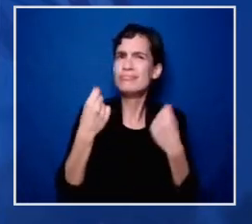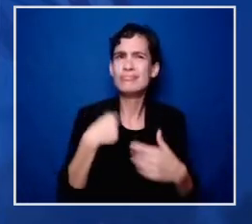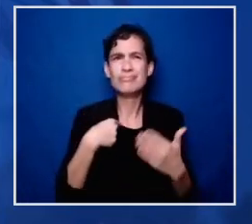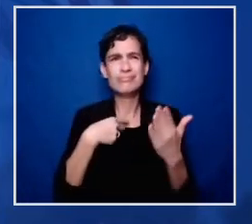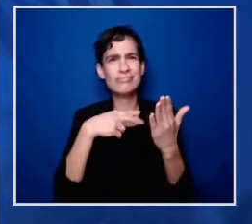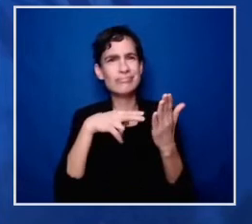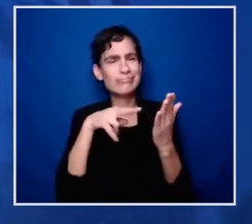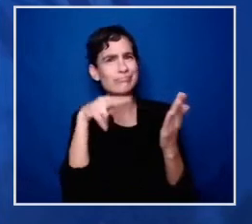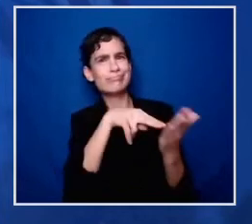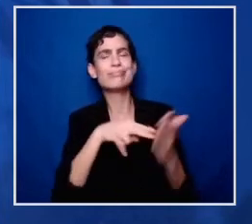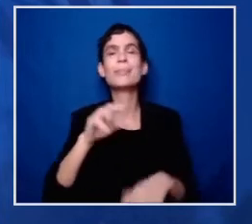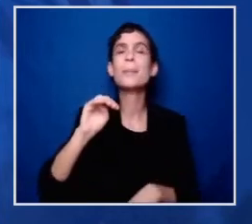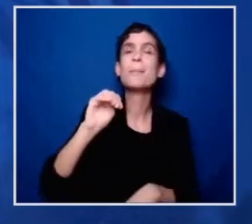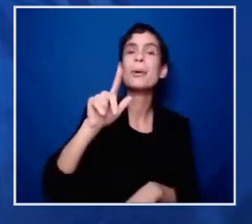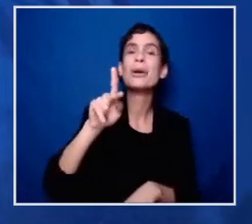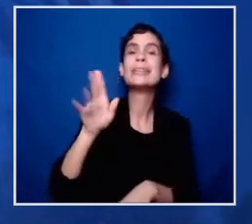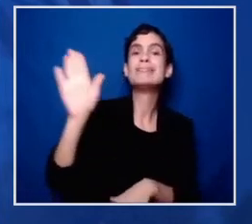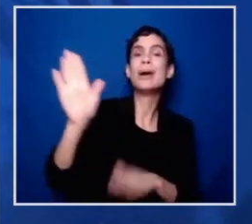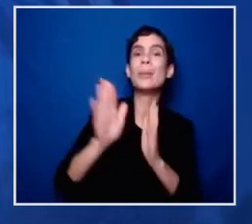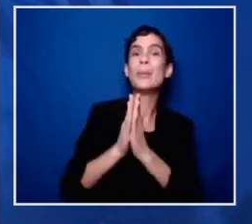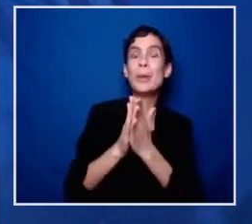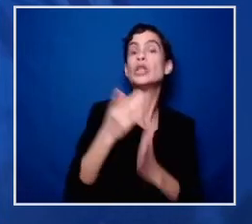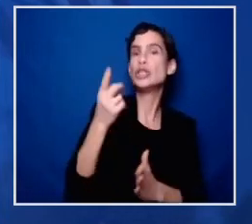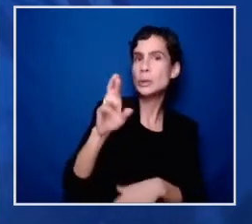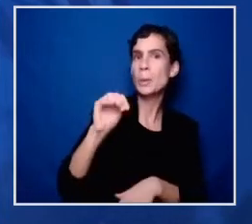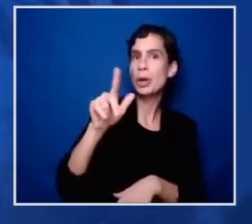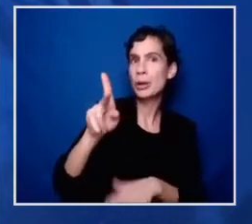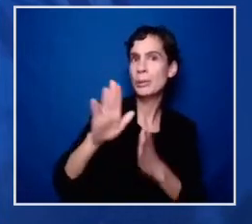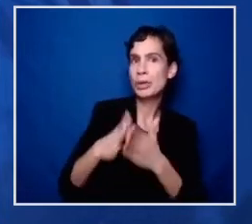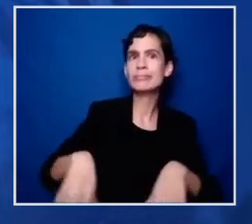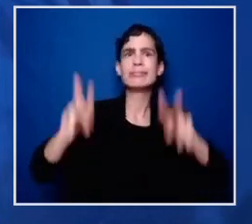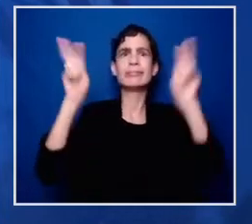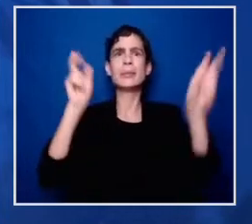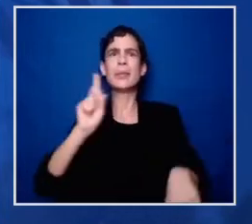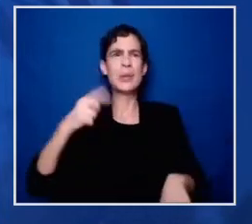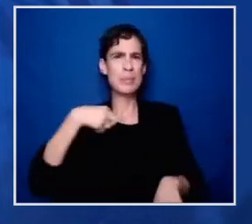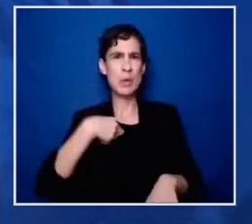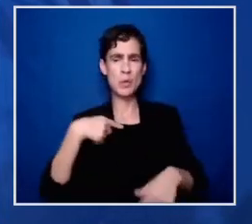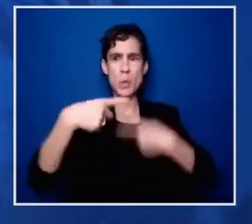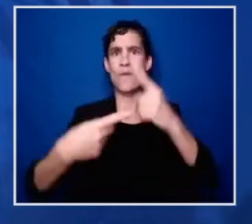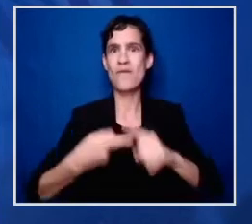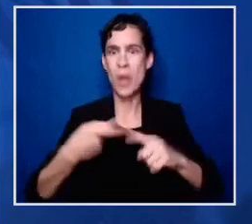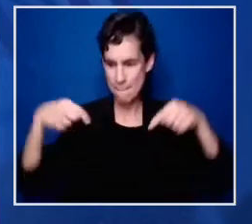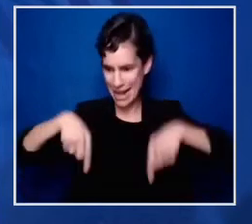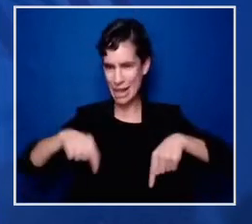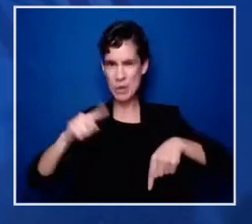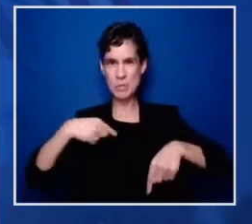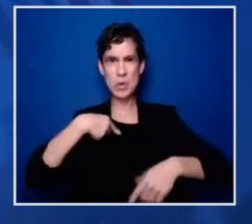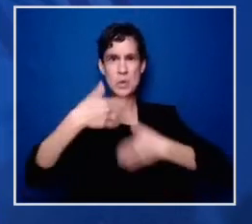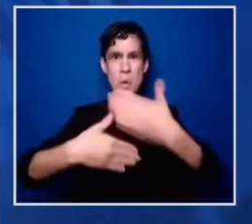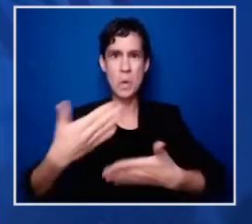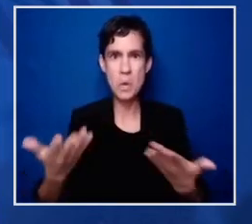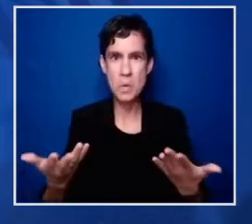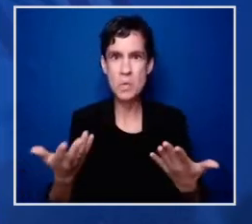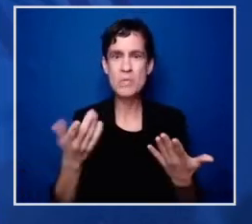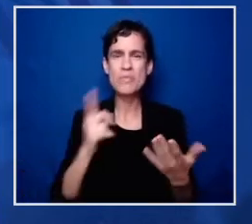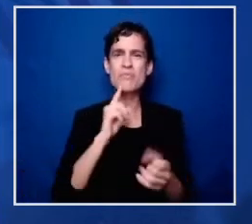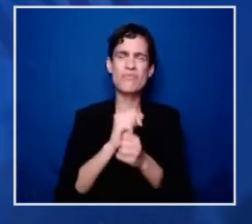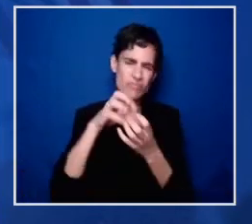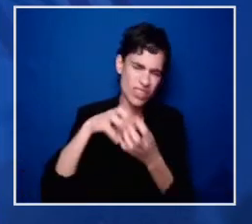we are living through an incredibly tumultuous chapter in our nation's history. We've seen an unprecedented pandemic,